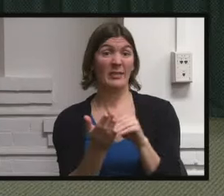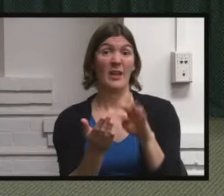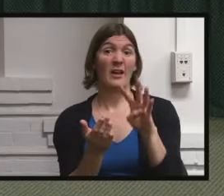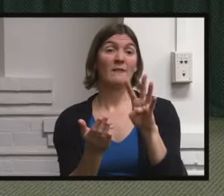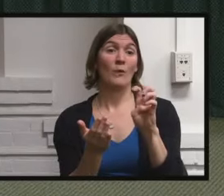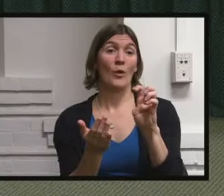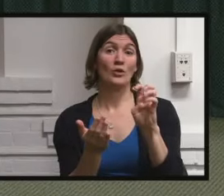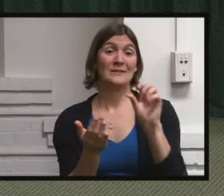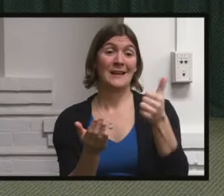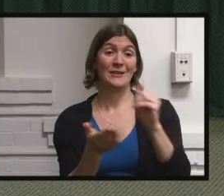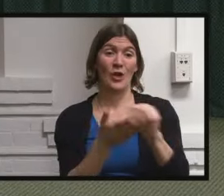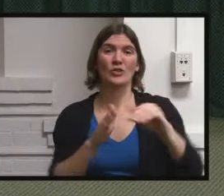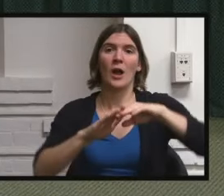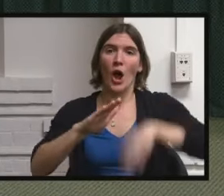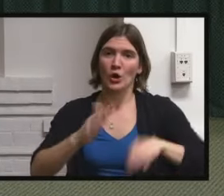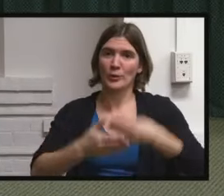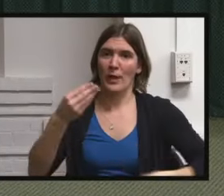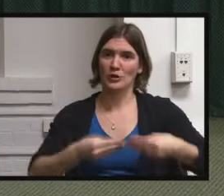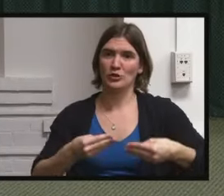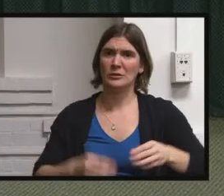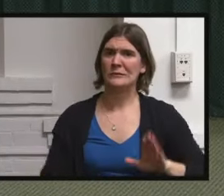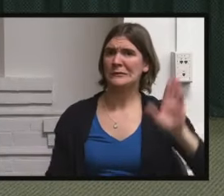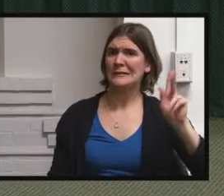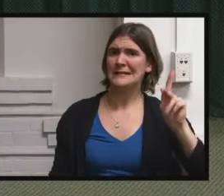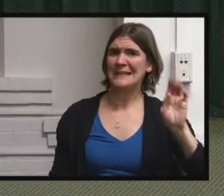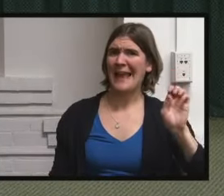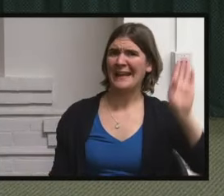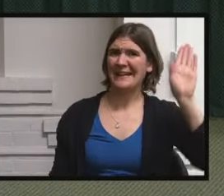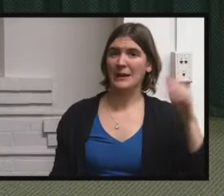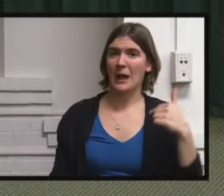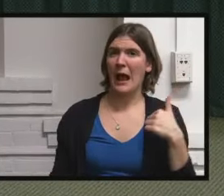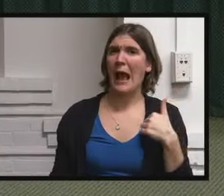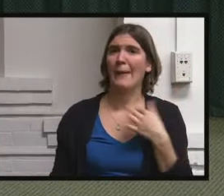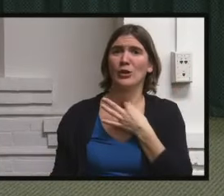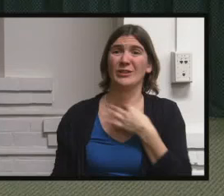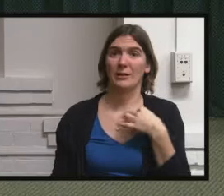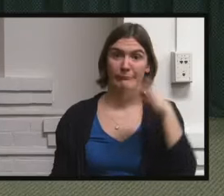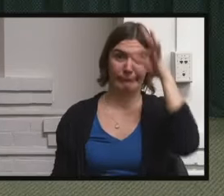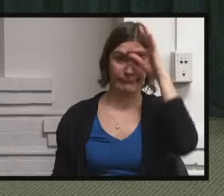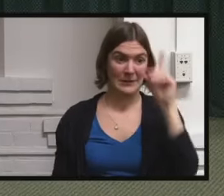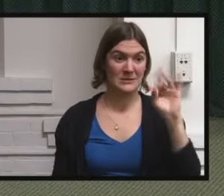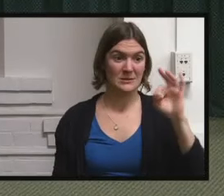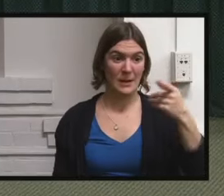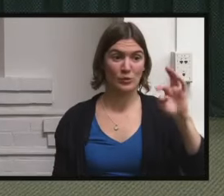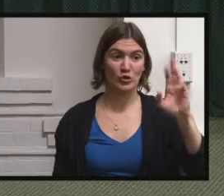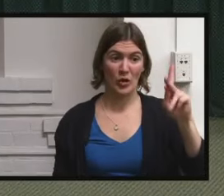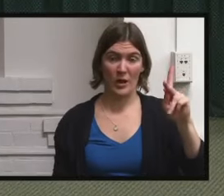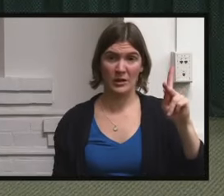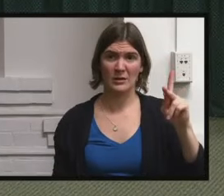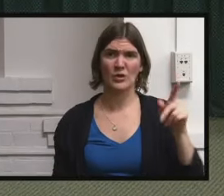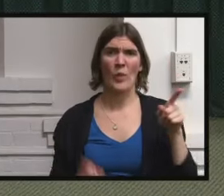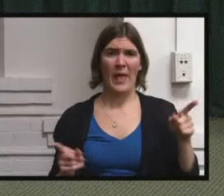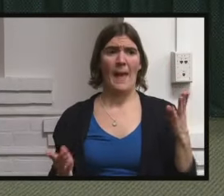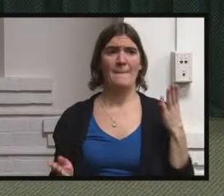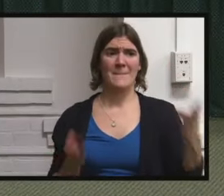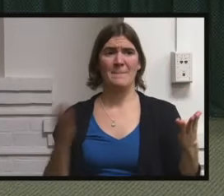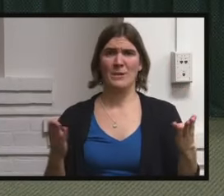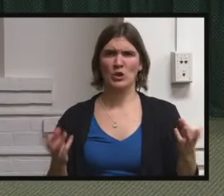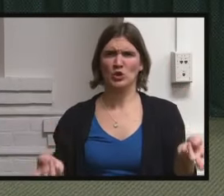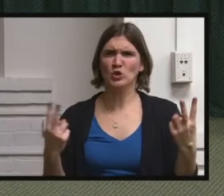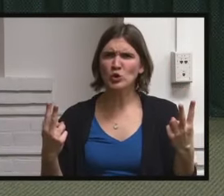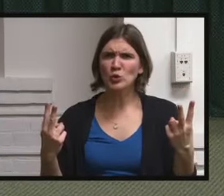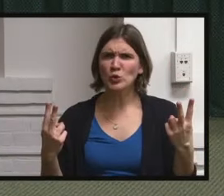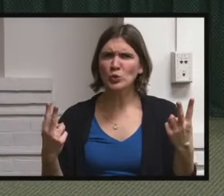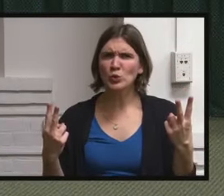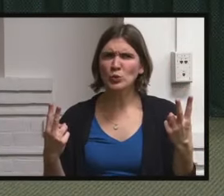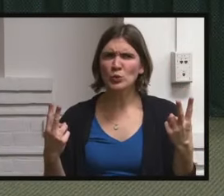$9,410 under budget. Yep. Can I ask something as someone who knows nothing about dump trucks? They each put in two bids where they, you